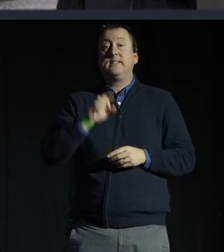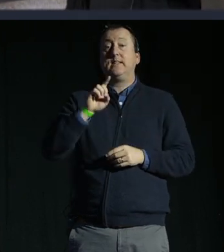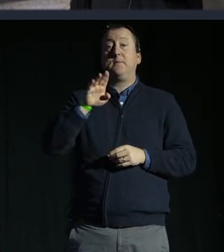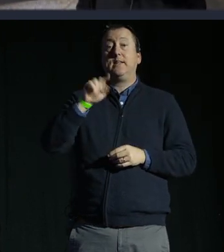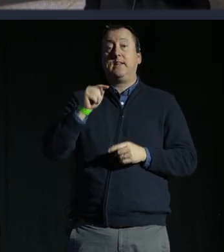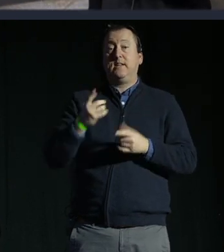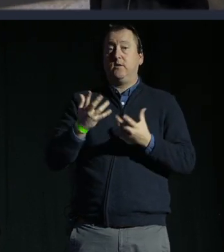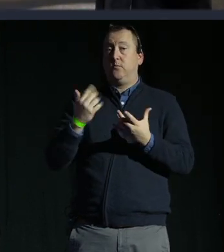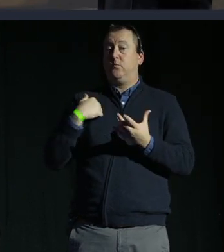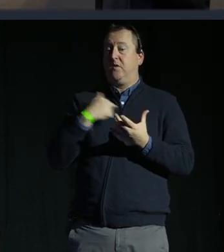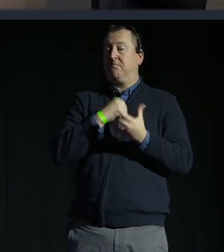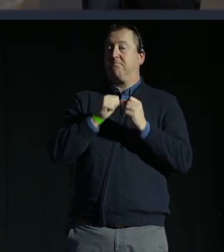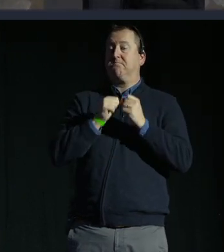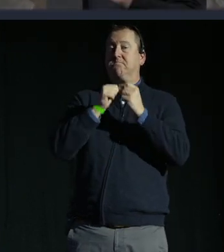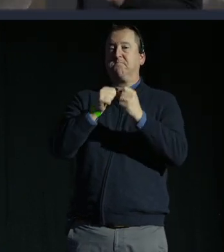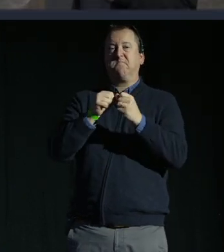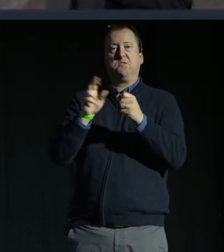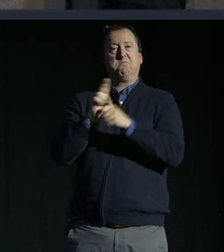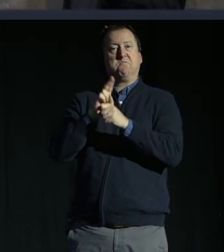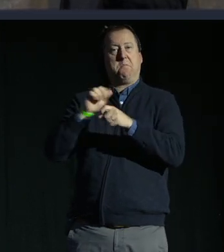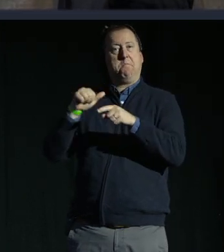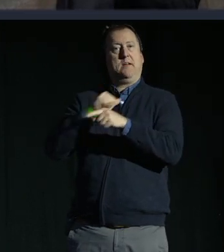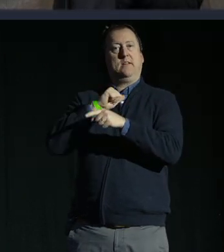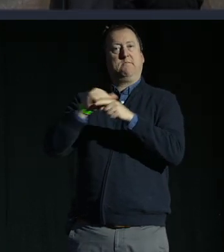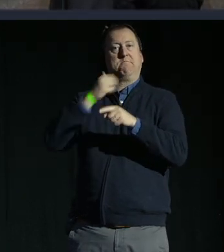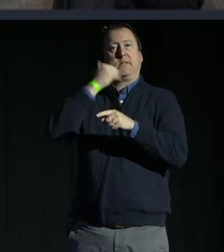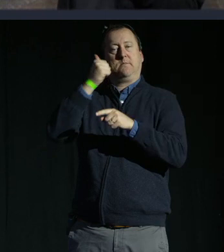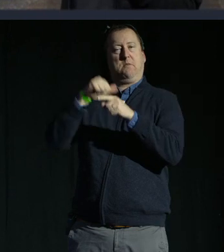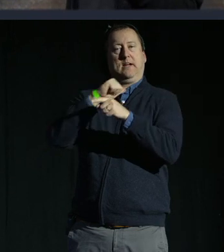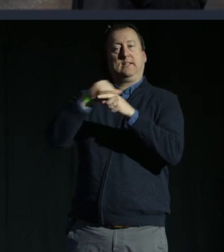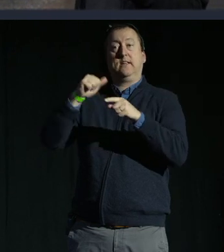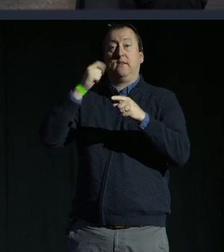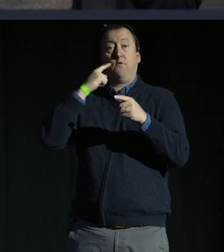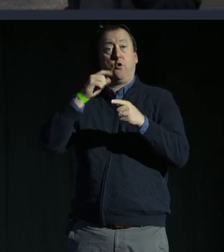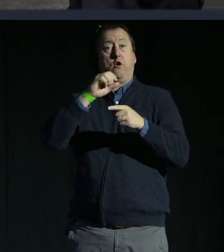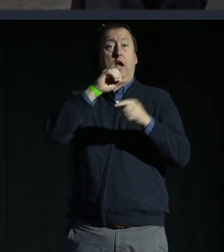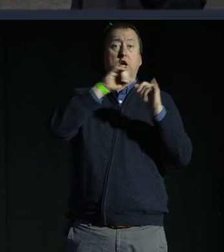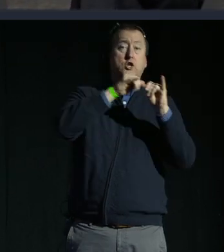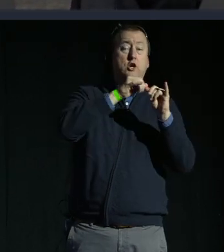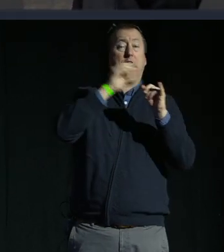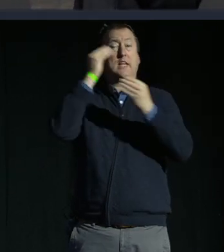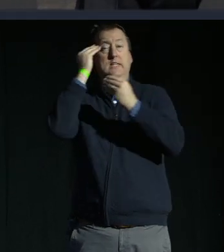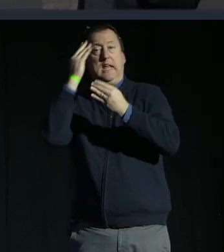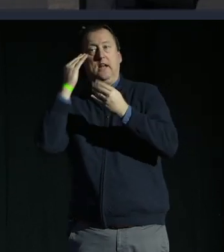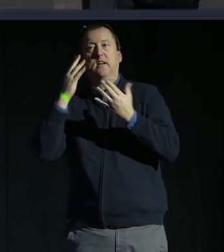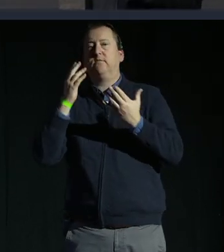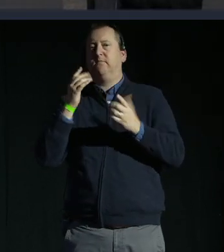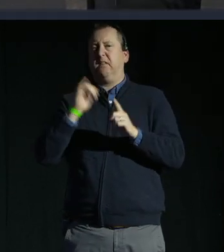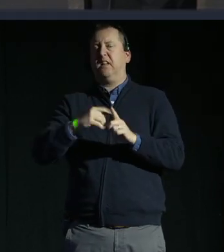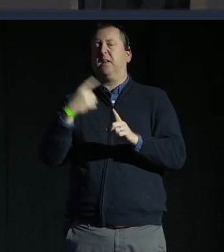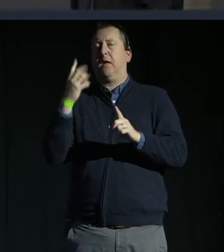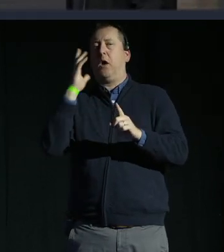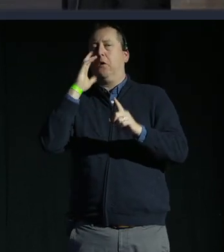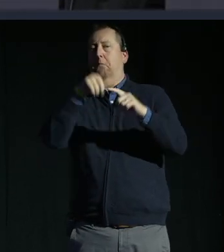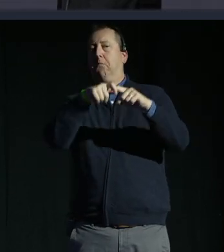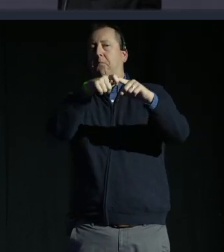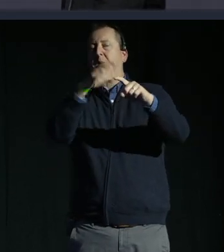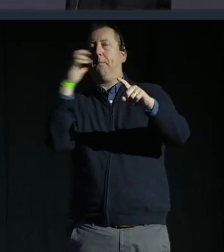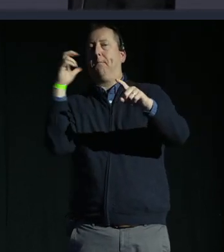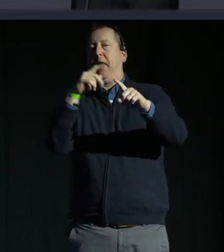continues to bring best practices from software engineering into data, which is something I want to return to in a little bit.